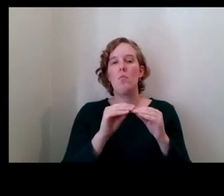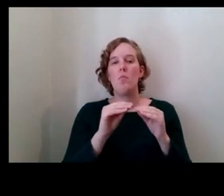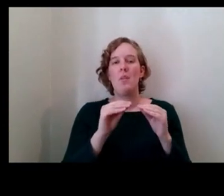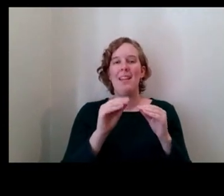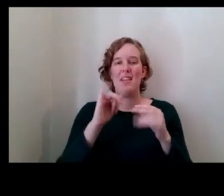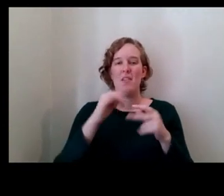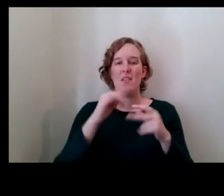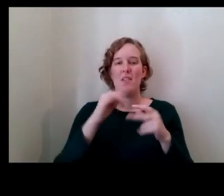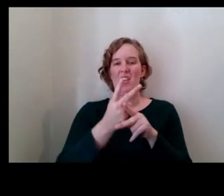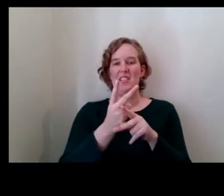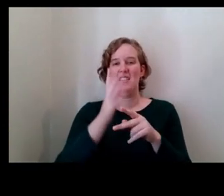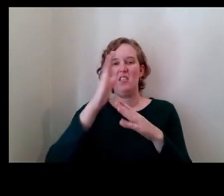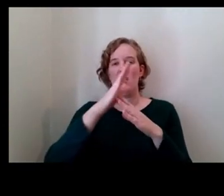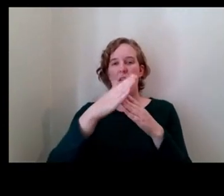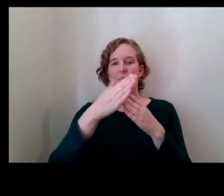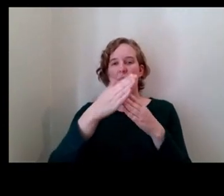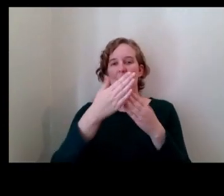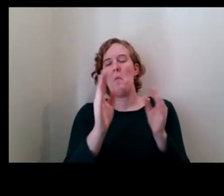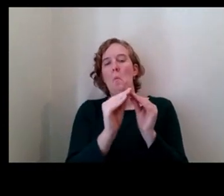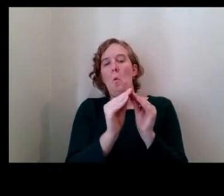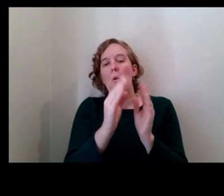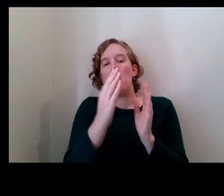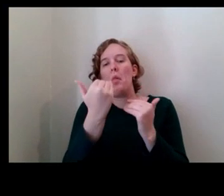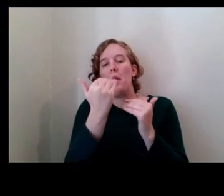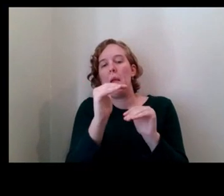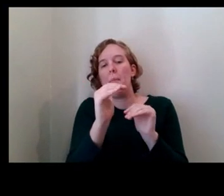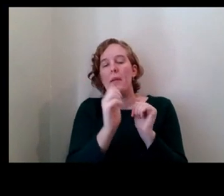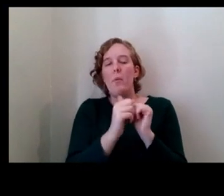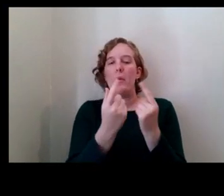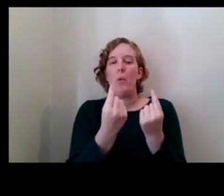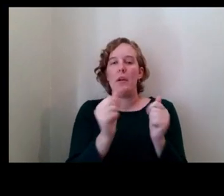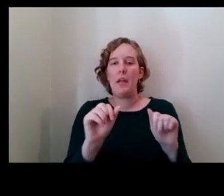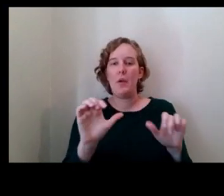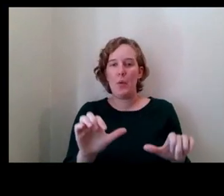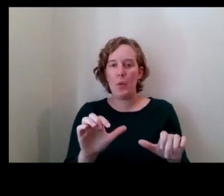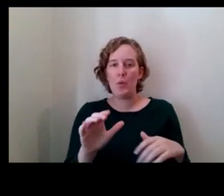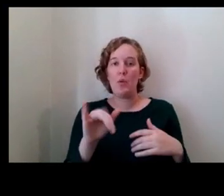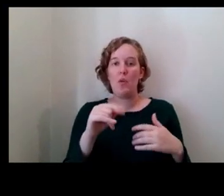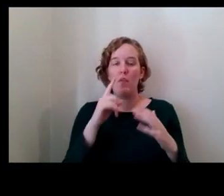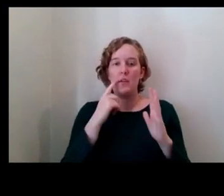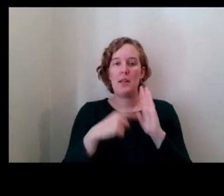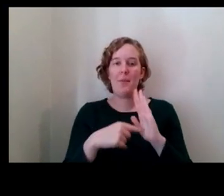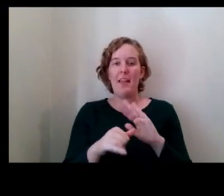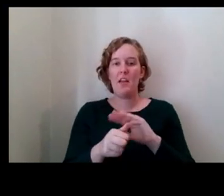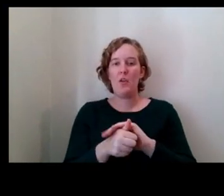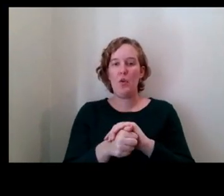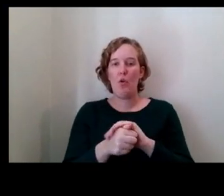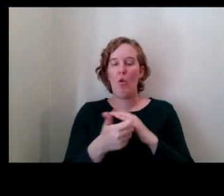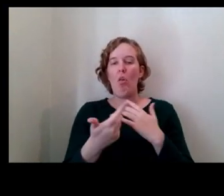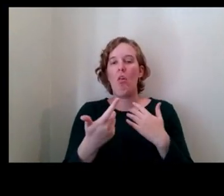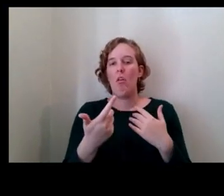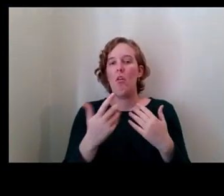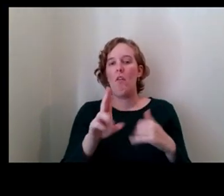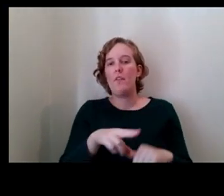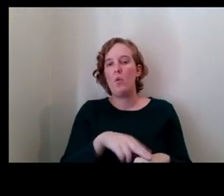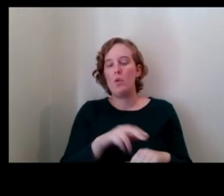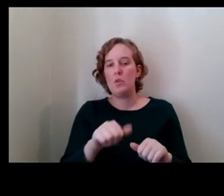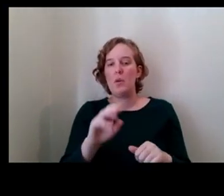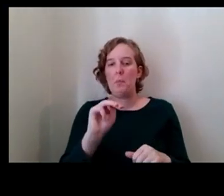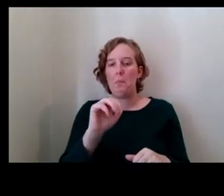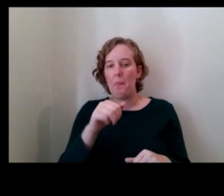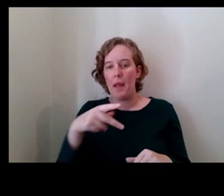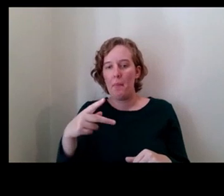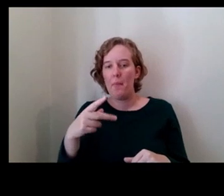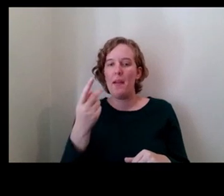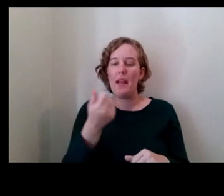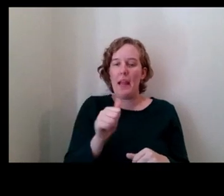top tend to be more constrained in the range of things you can do. So in the case of a turtle, of course, you can map out